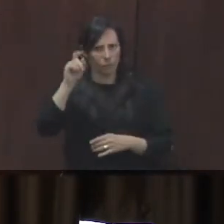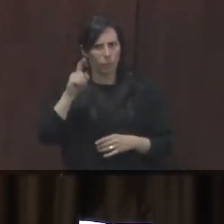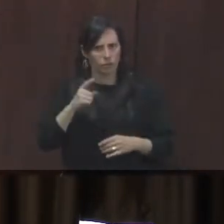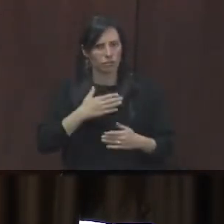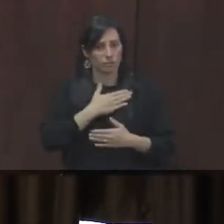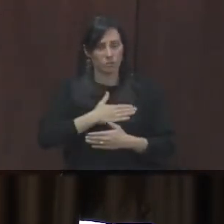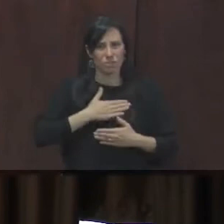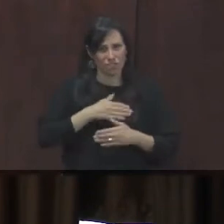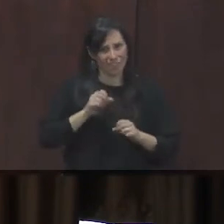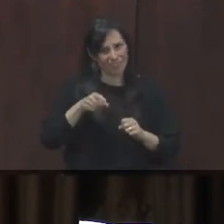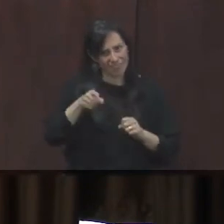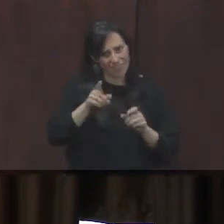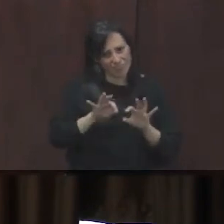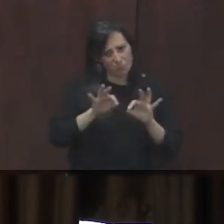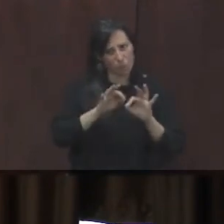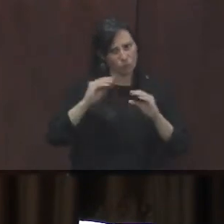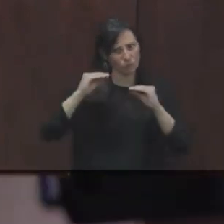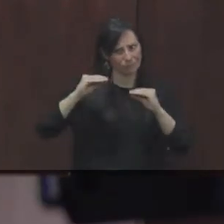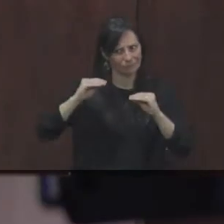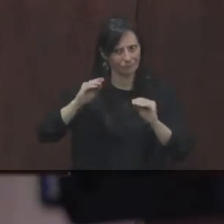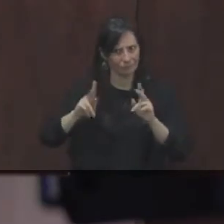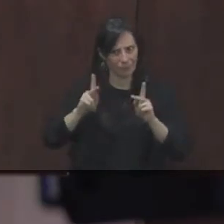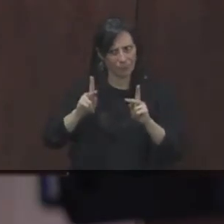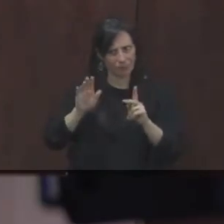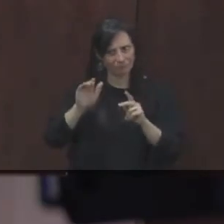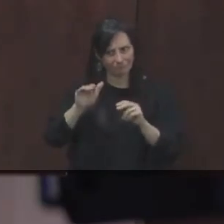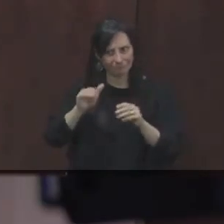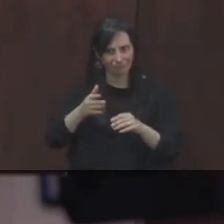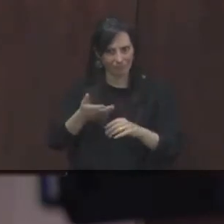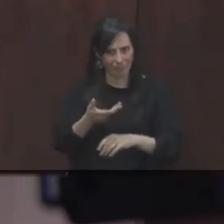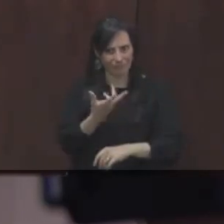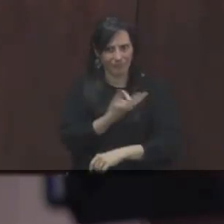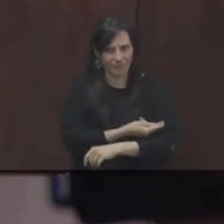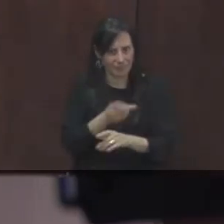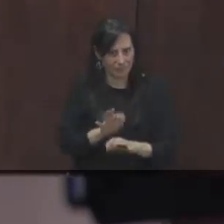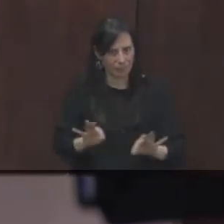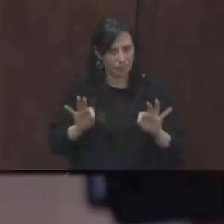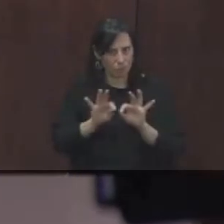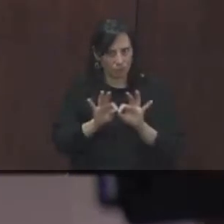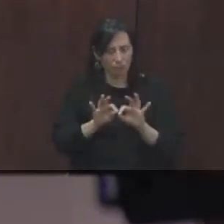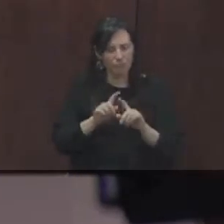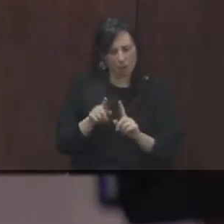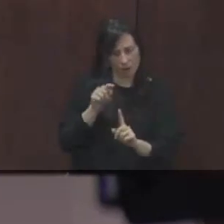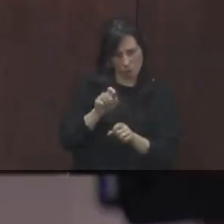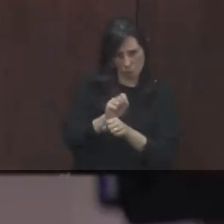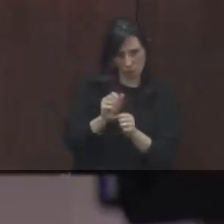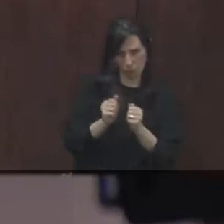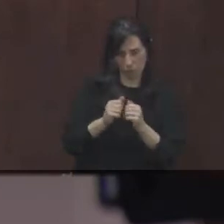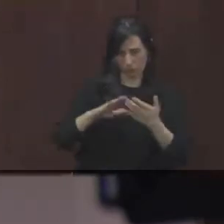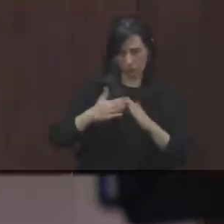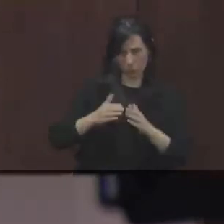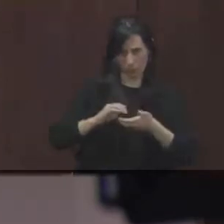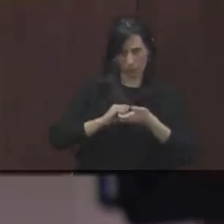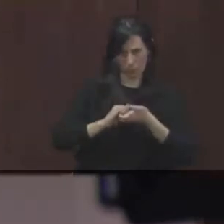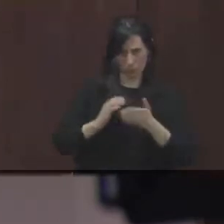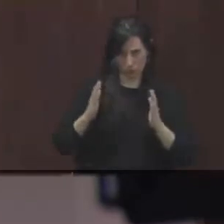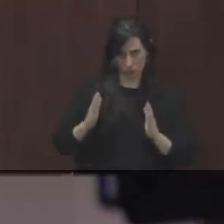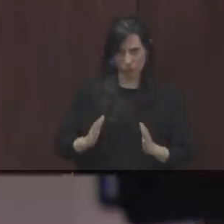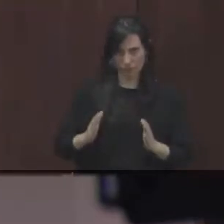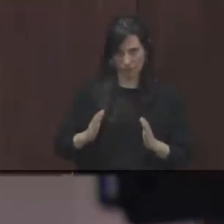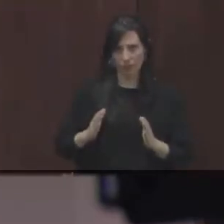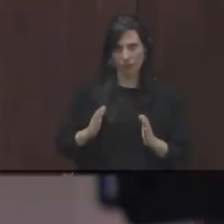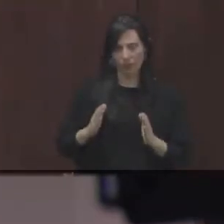the vaccine is. I want to dig a little deeper, though, in terms of working with those community partners. Will some of that work, and as I talk, my glasses